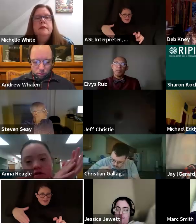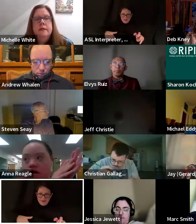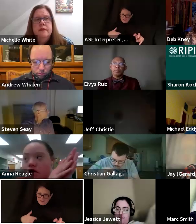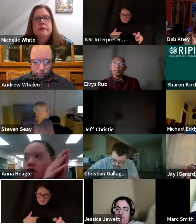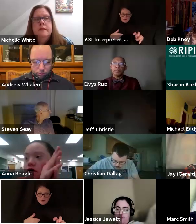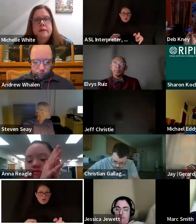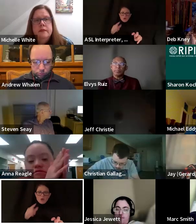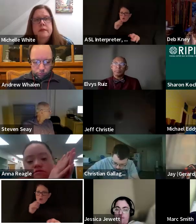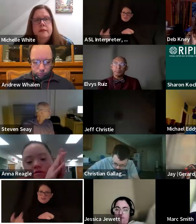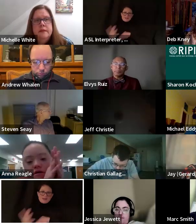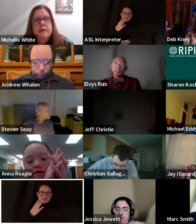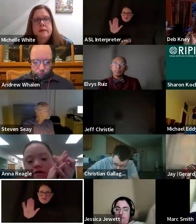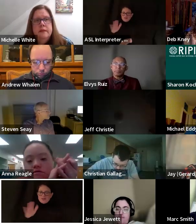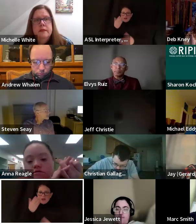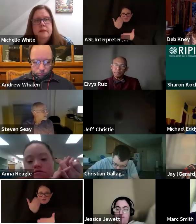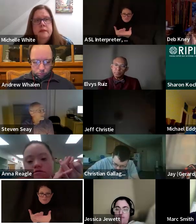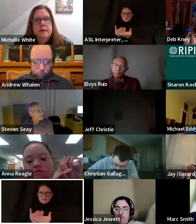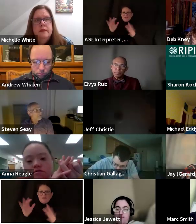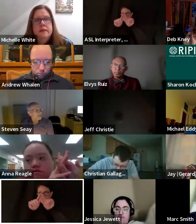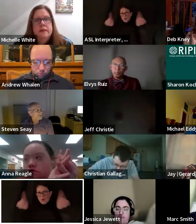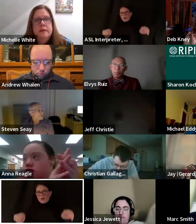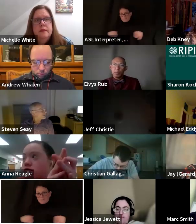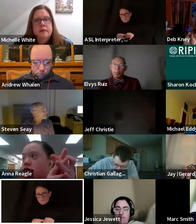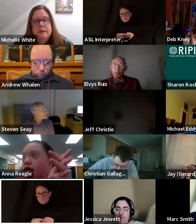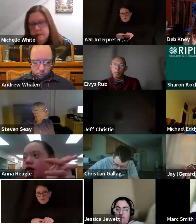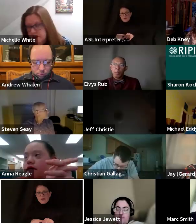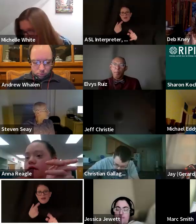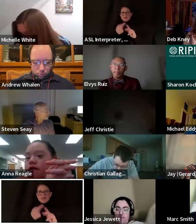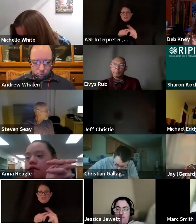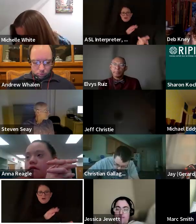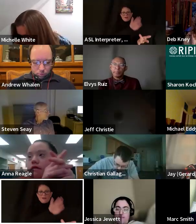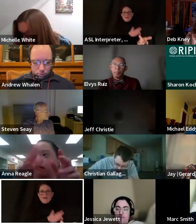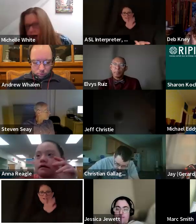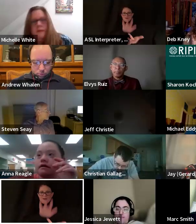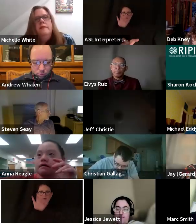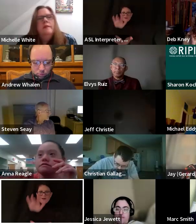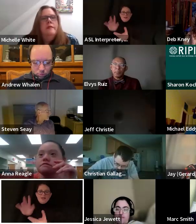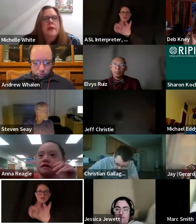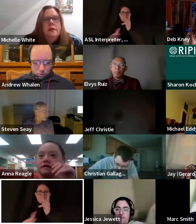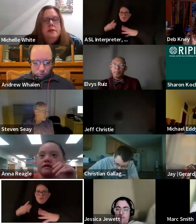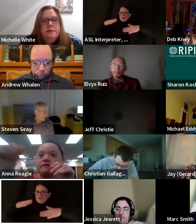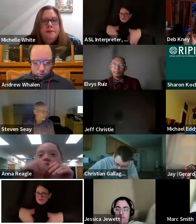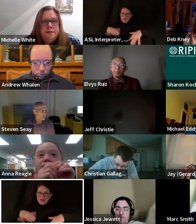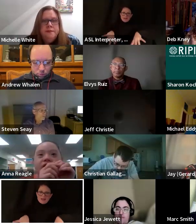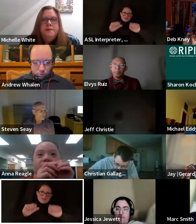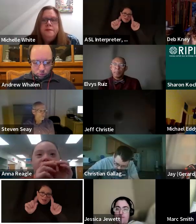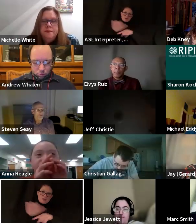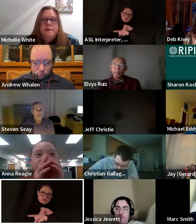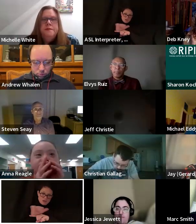not sent in their attestation form, and start doing some outreach to those individuals to let them